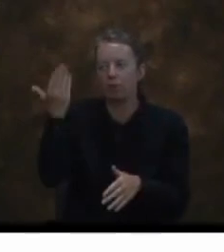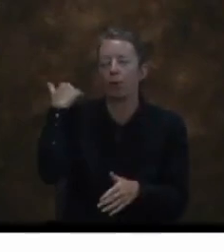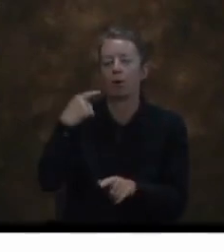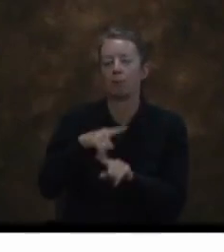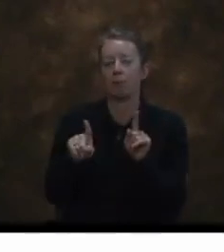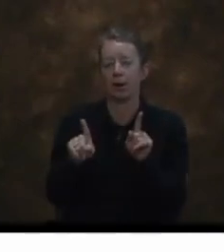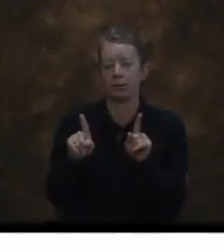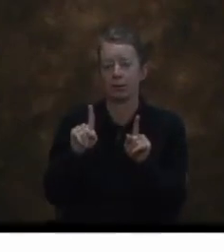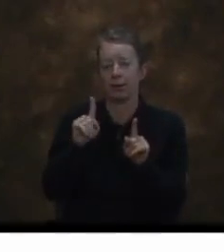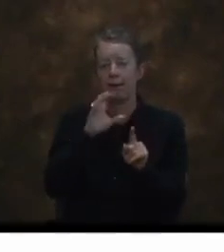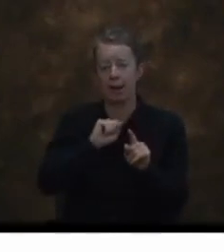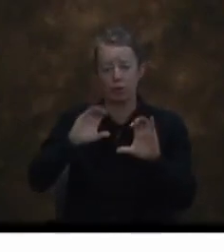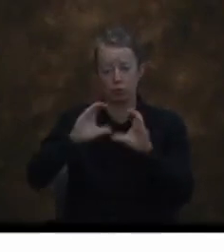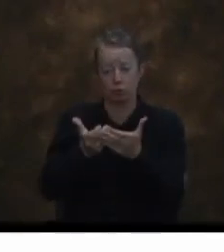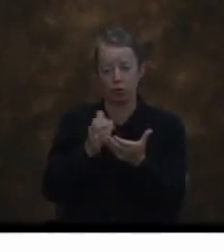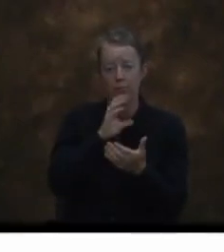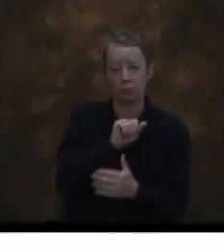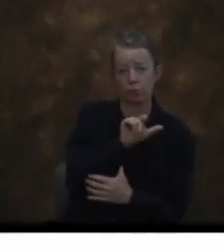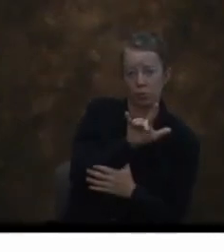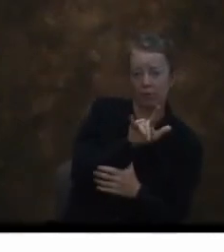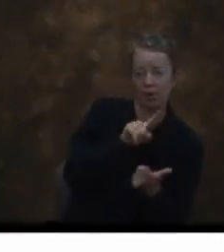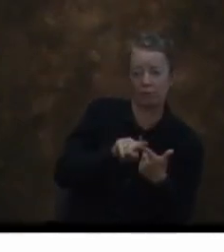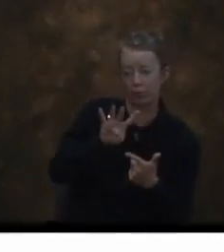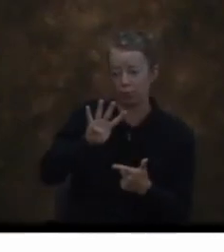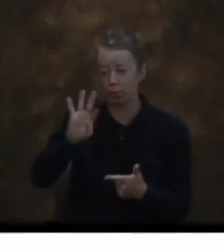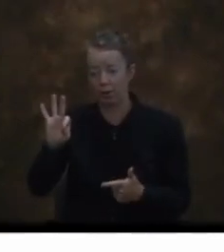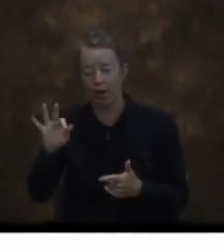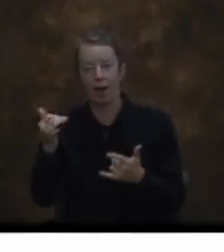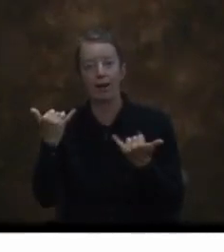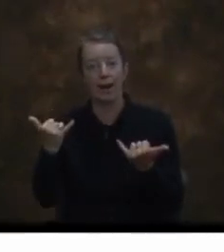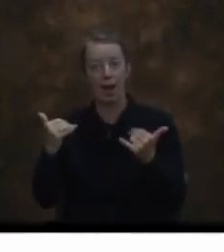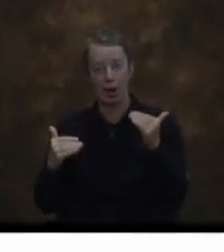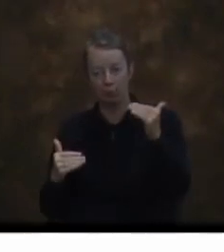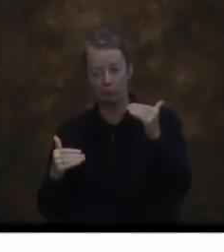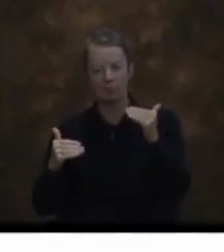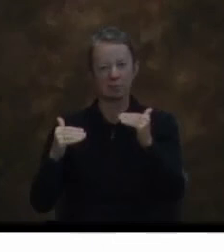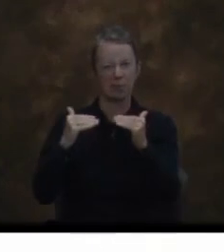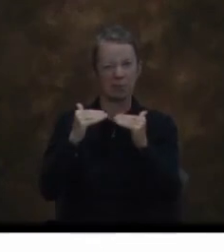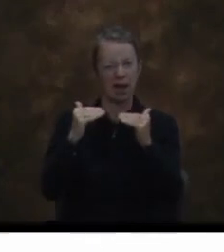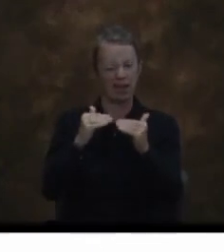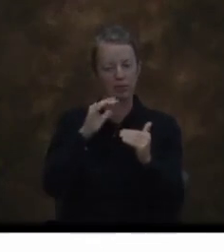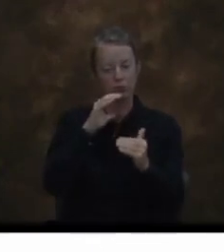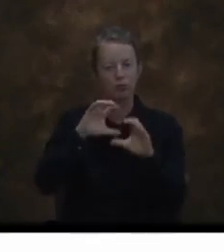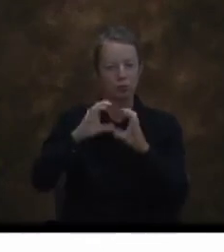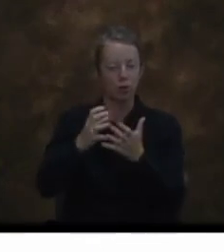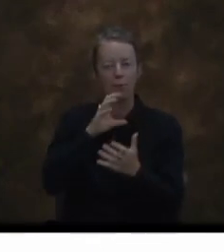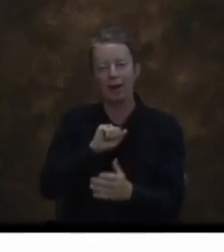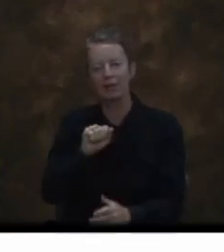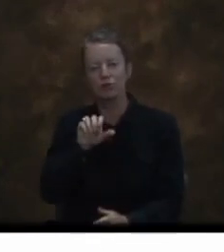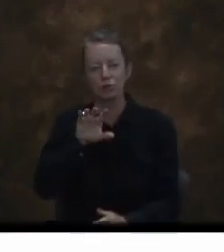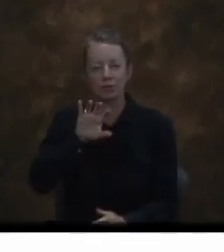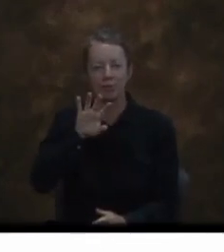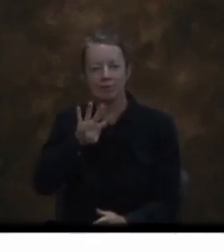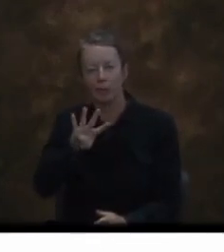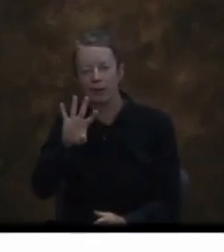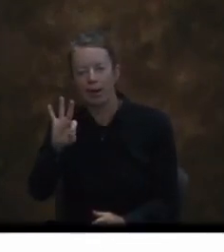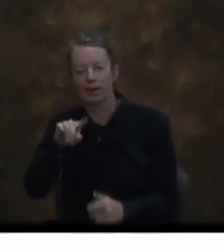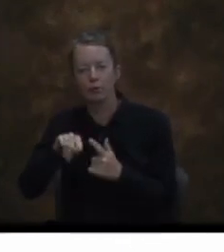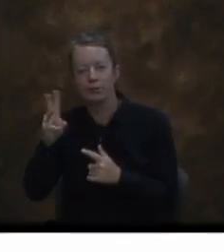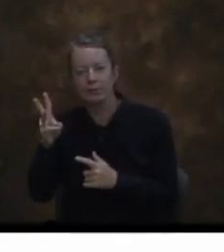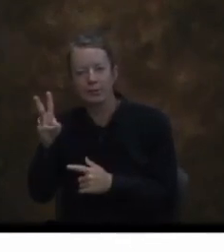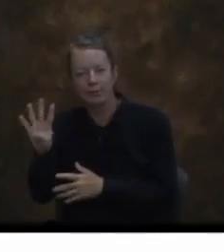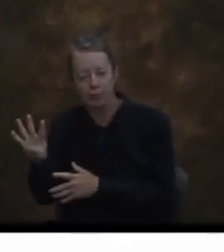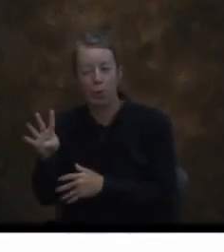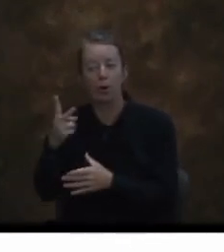25 to 49-year-old age group has caught up with our 50 to 64-year-old age group, and both are around